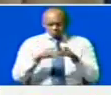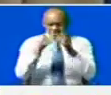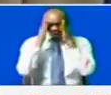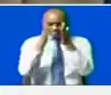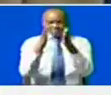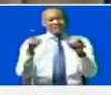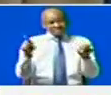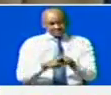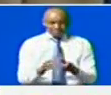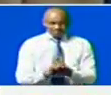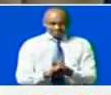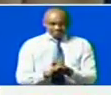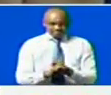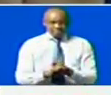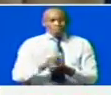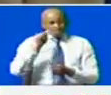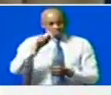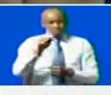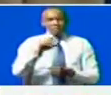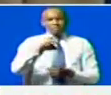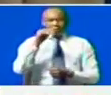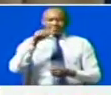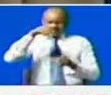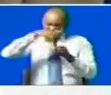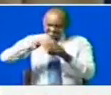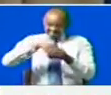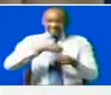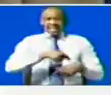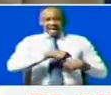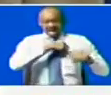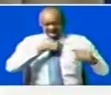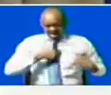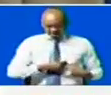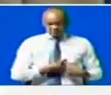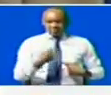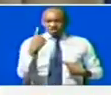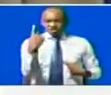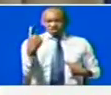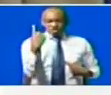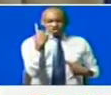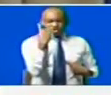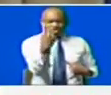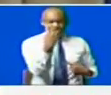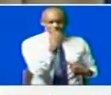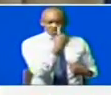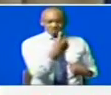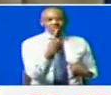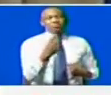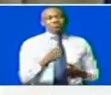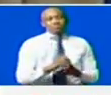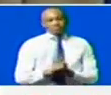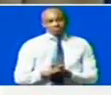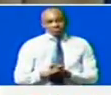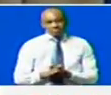commitment that can be found in the heart of each and every one of us.